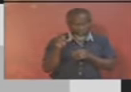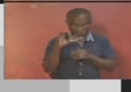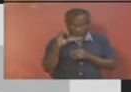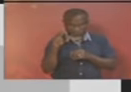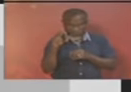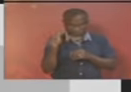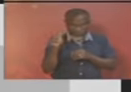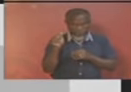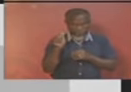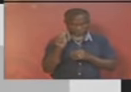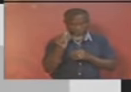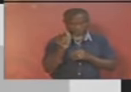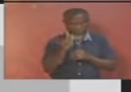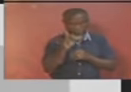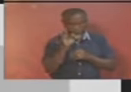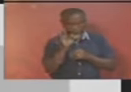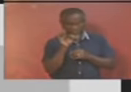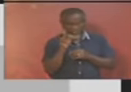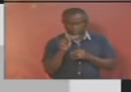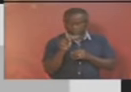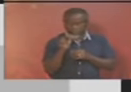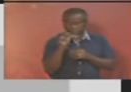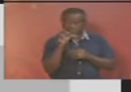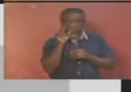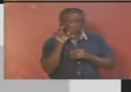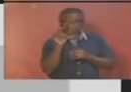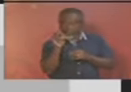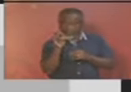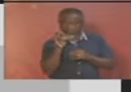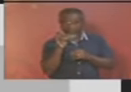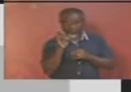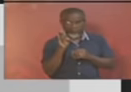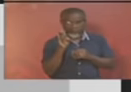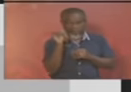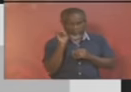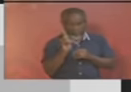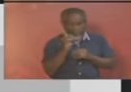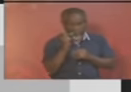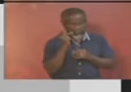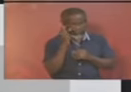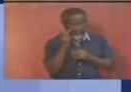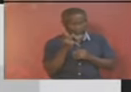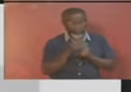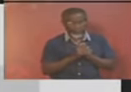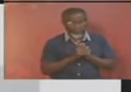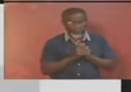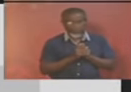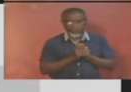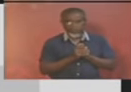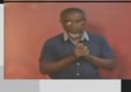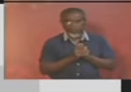entire amount, and asymptomatic persons account for 60.2%. Next slide.